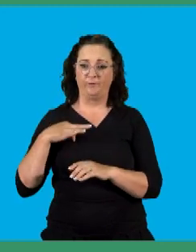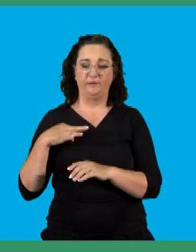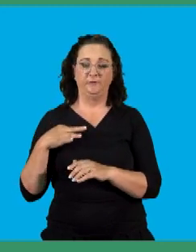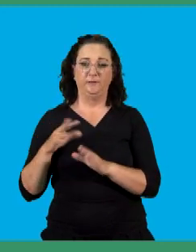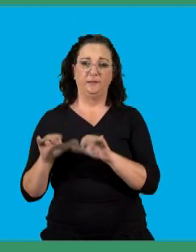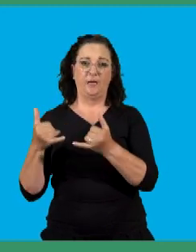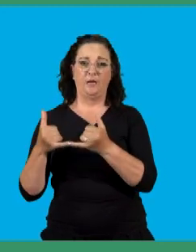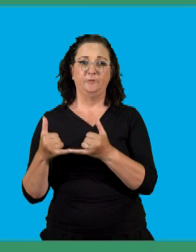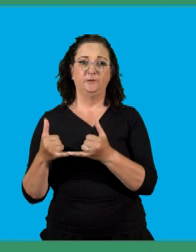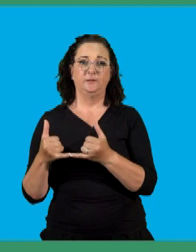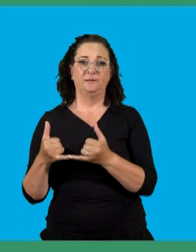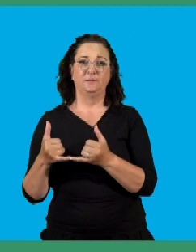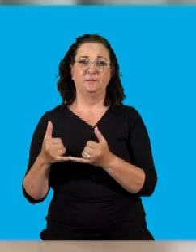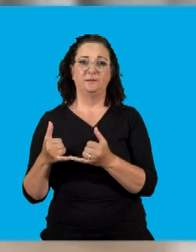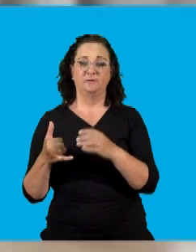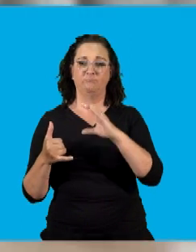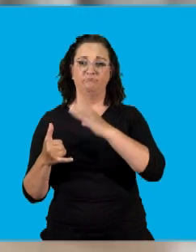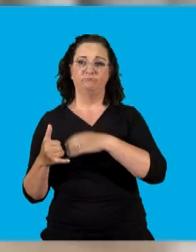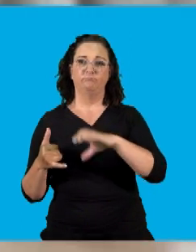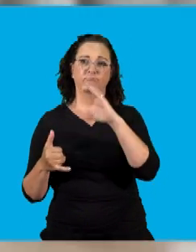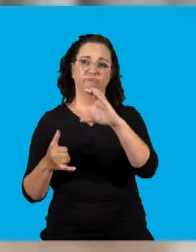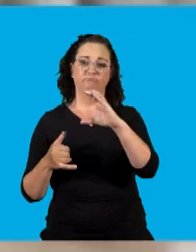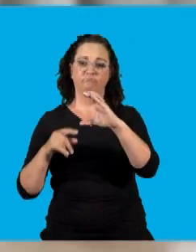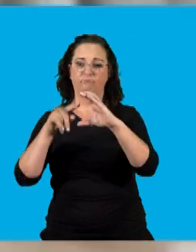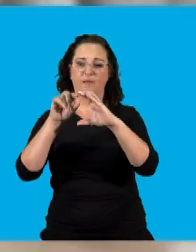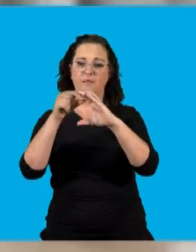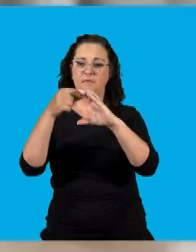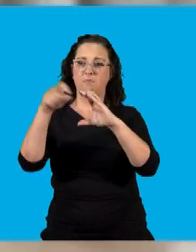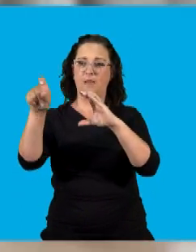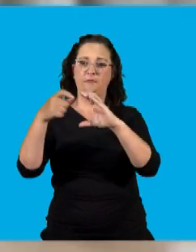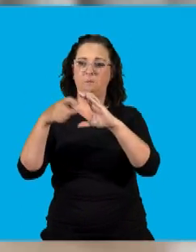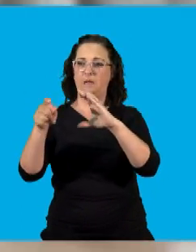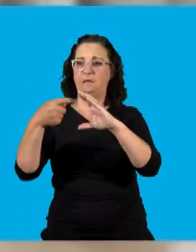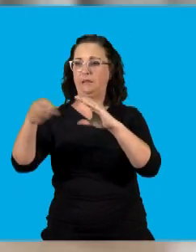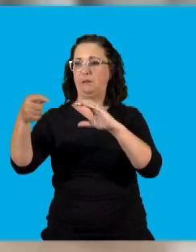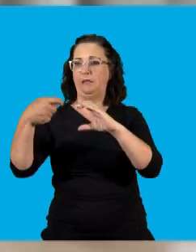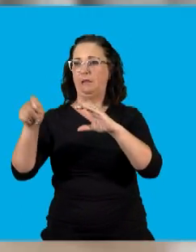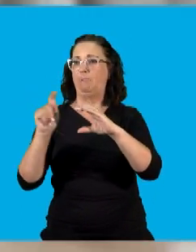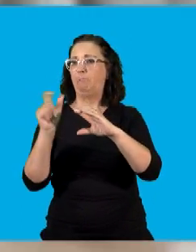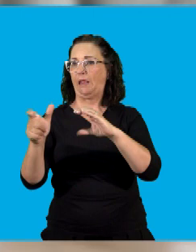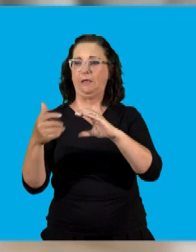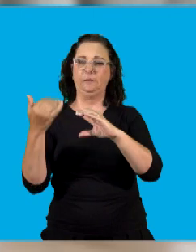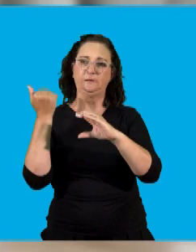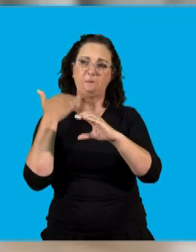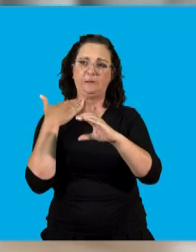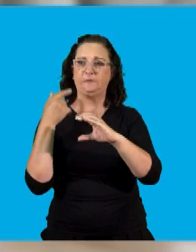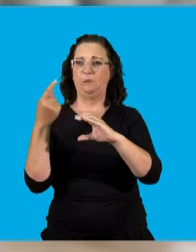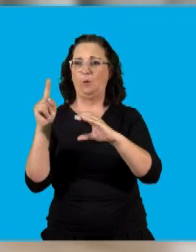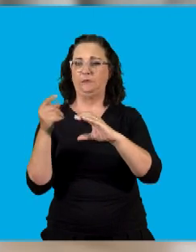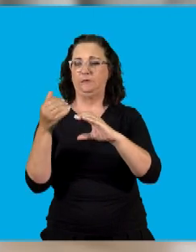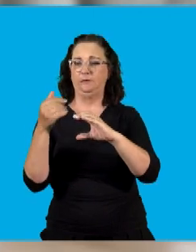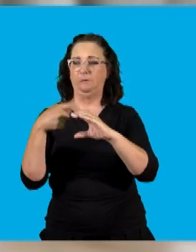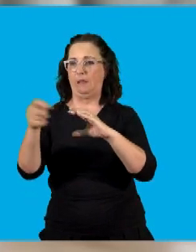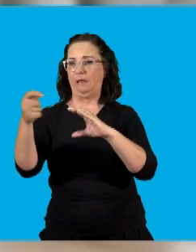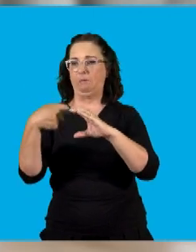the income that is left after they have spent the money on their expenses, paid for their expenses, and